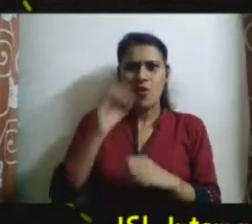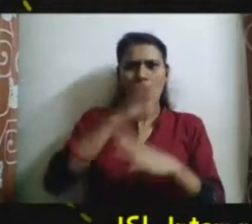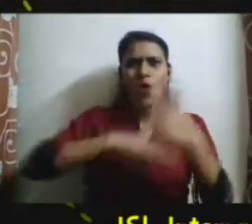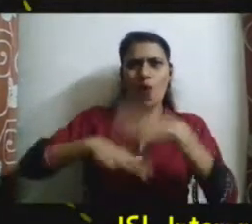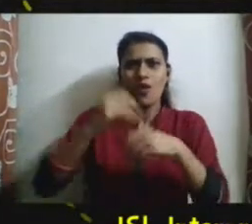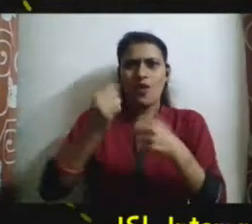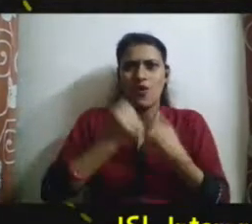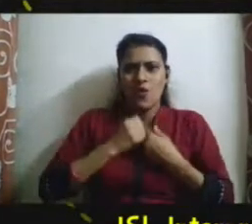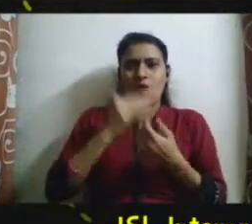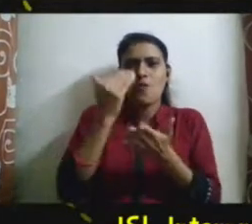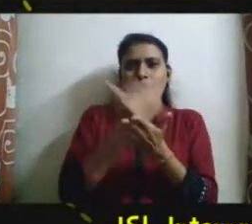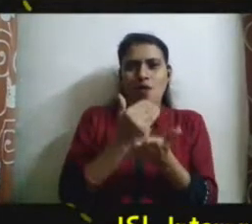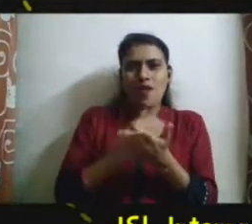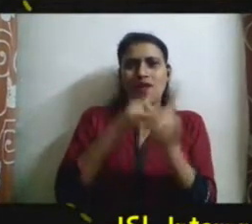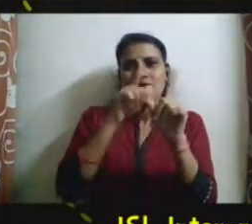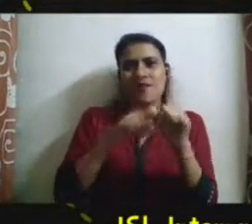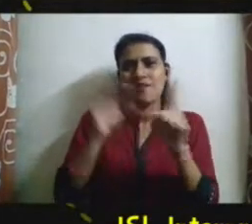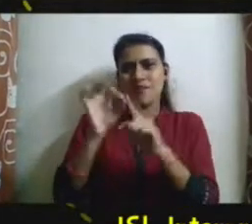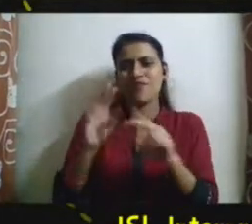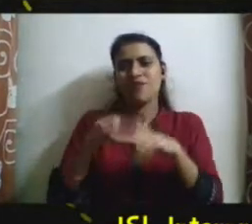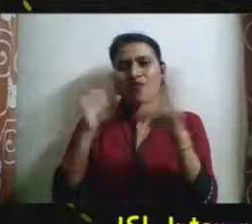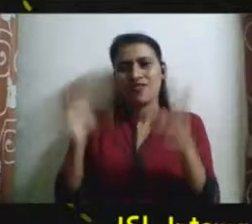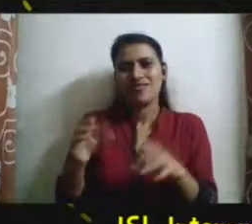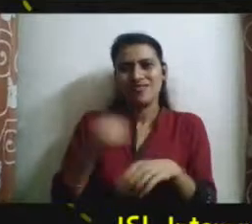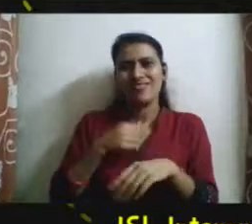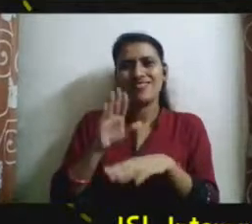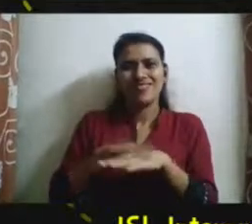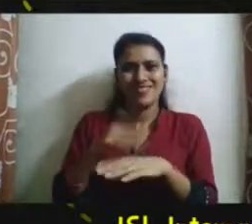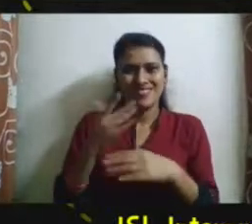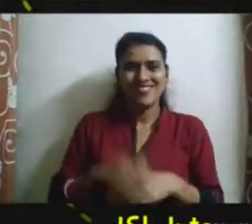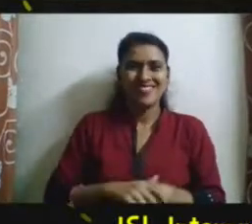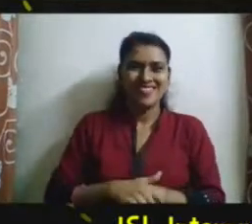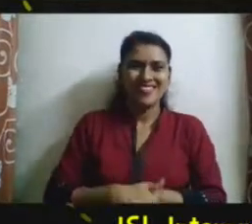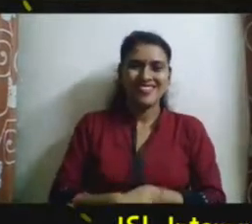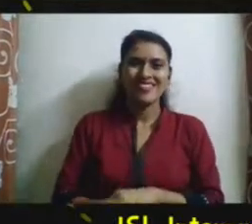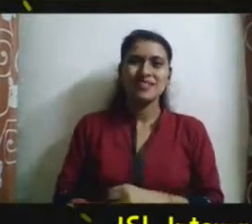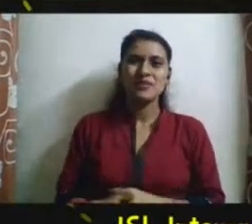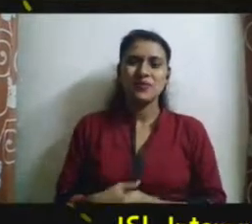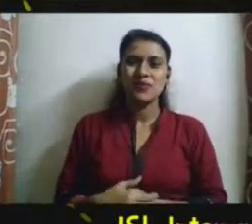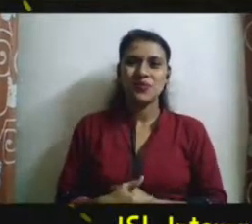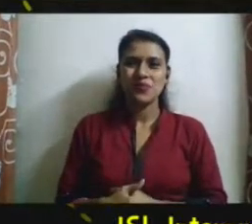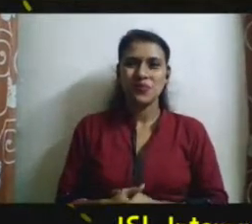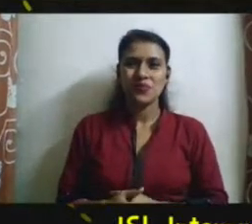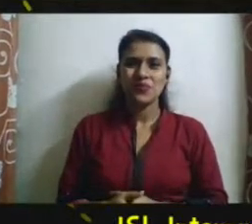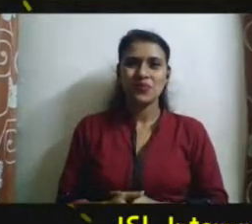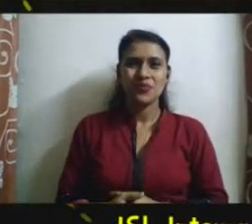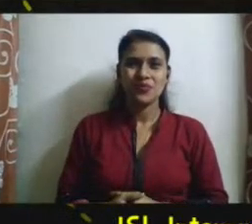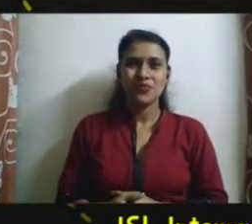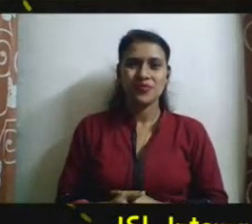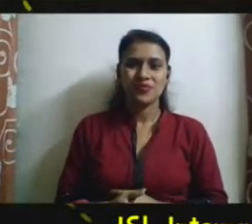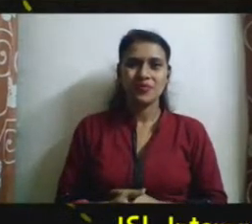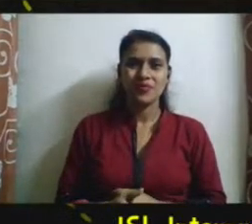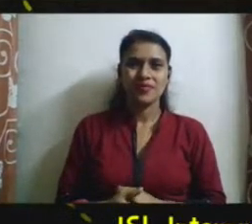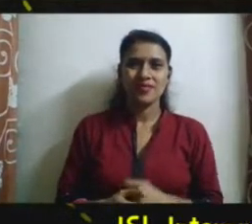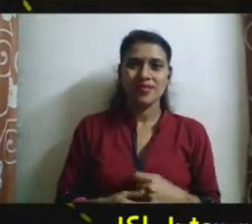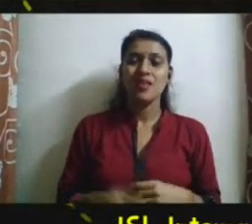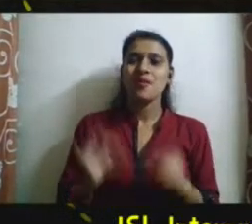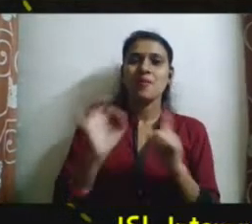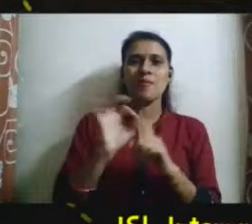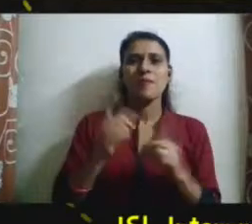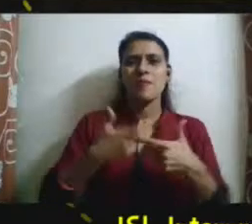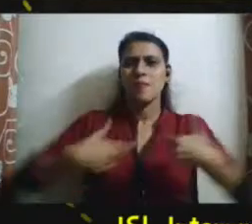don't want to end by tooting my own horn in that way. But it's like, it's been akin to attending the panels